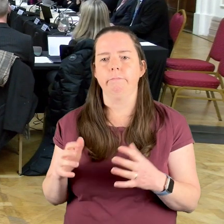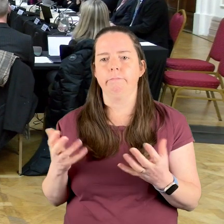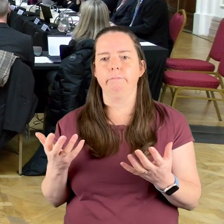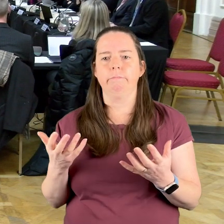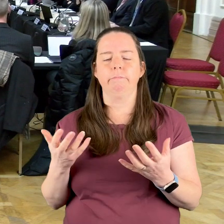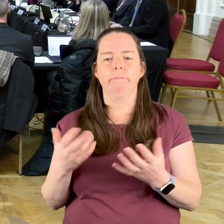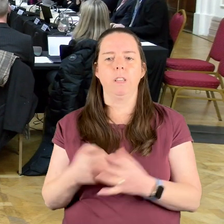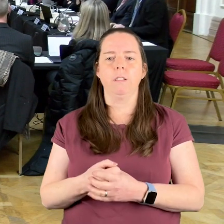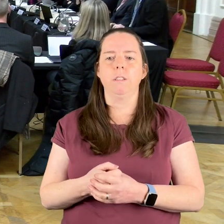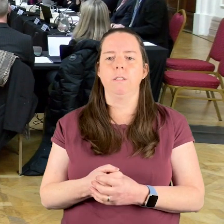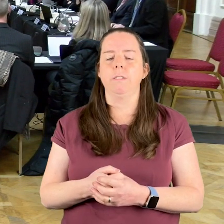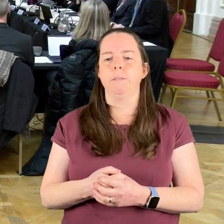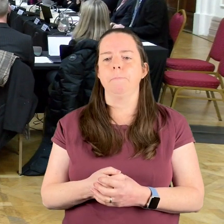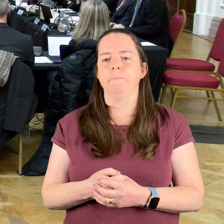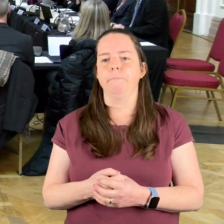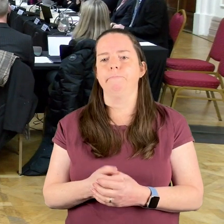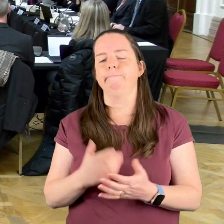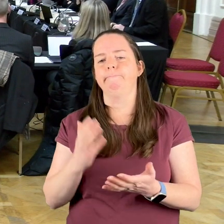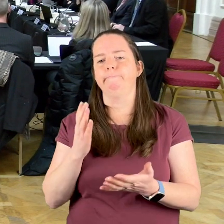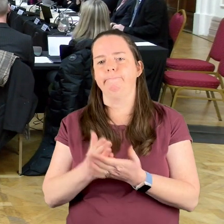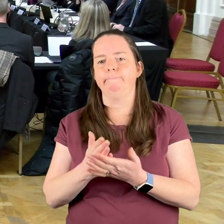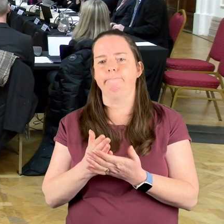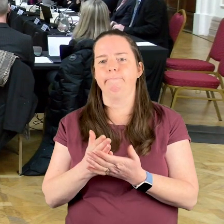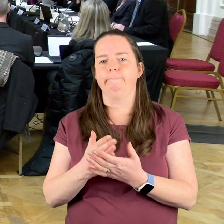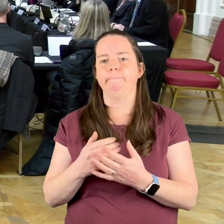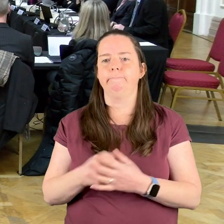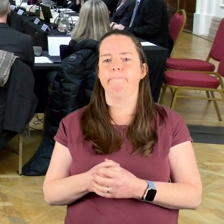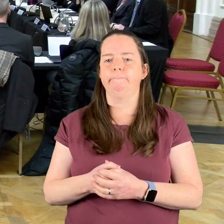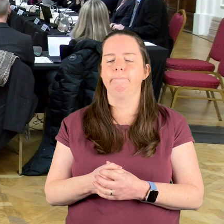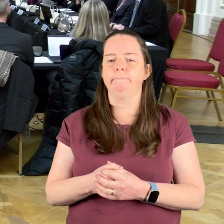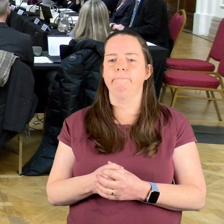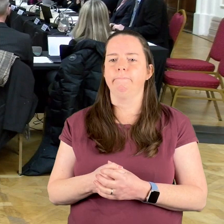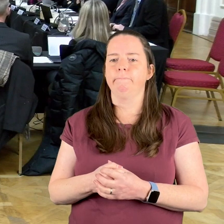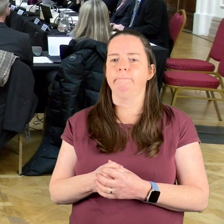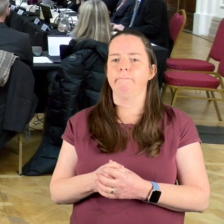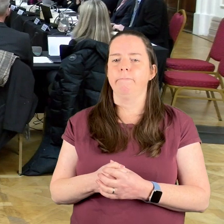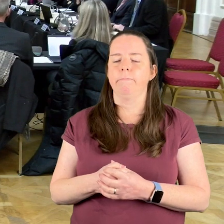Amazingly, we seem to have got ahead of ourselves.